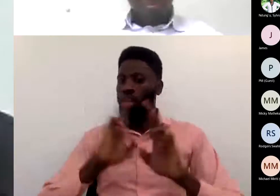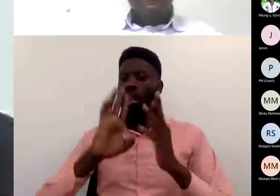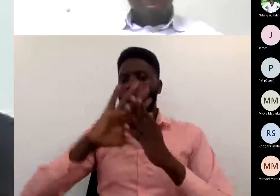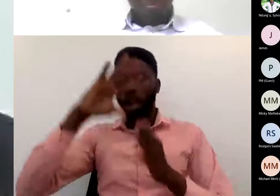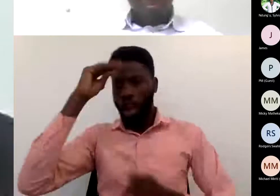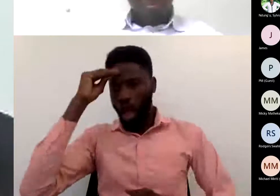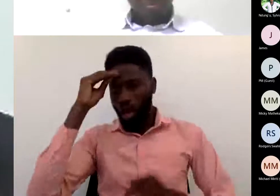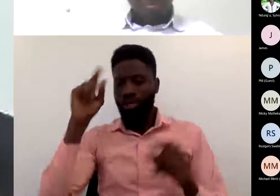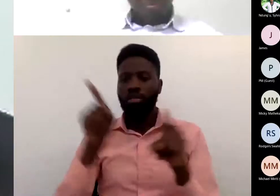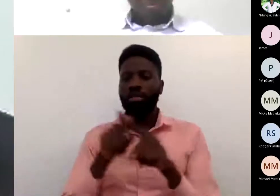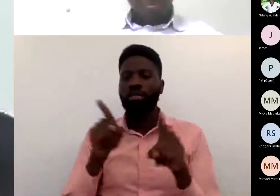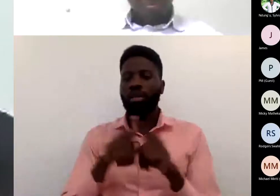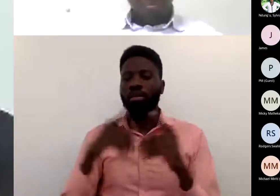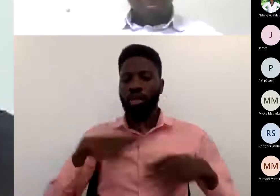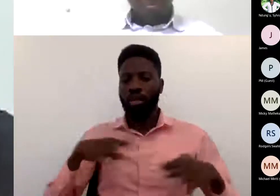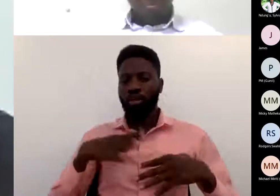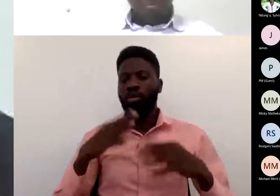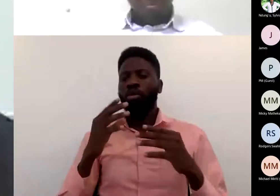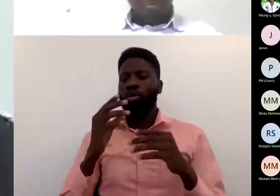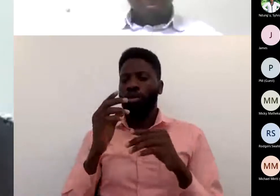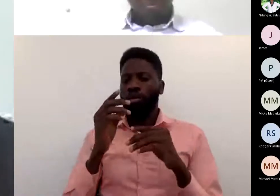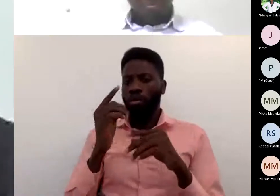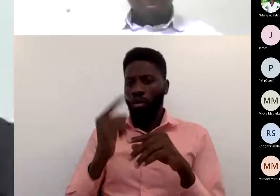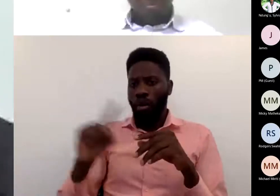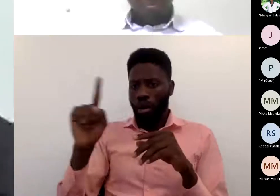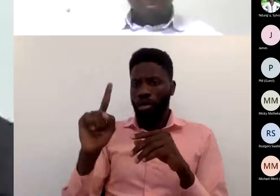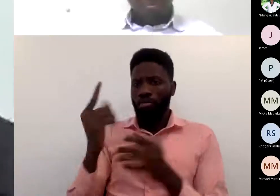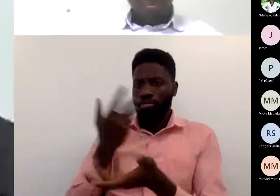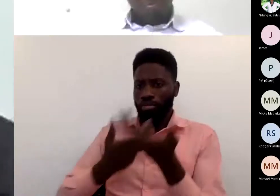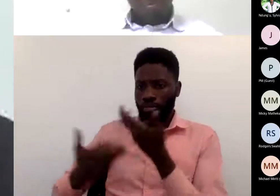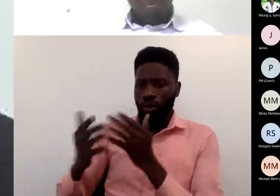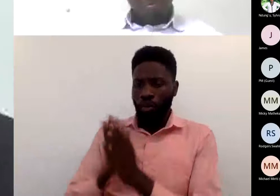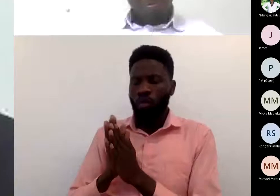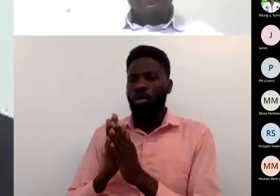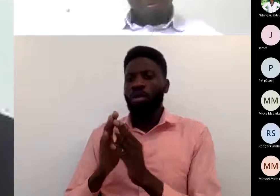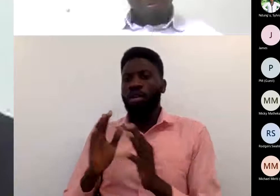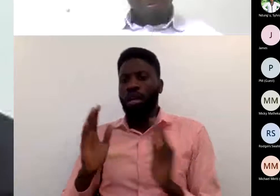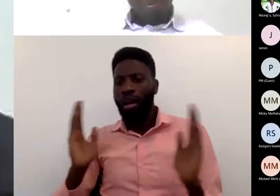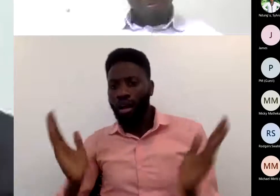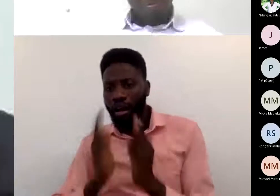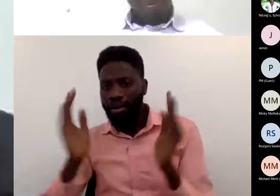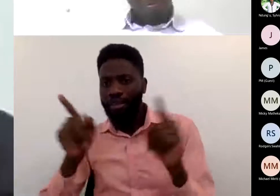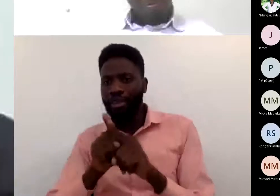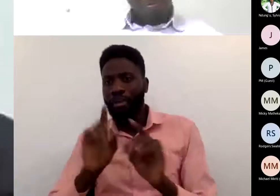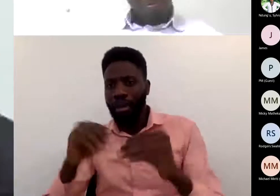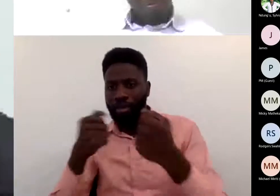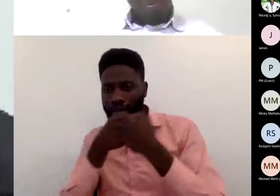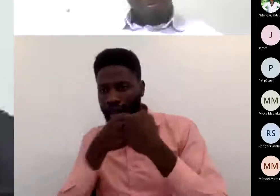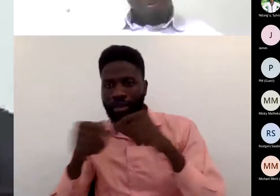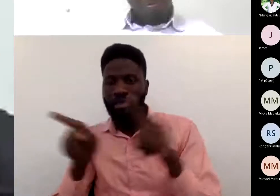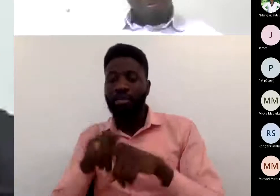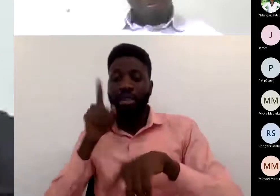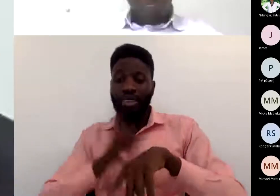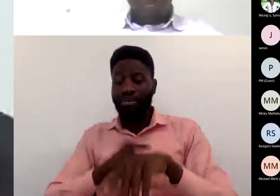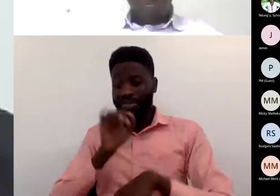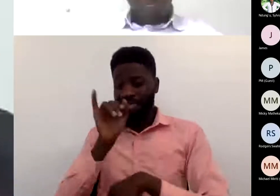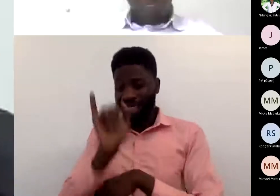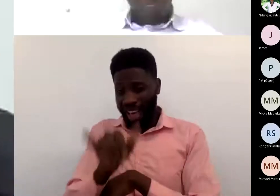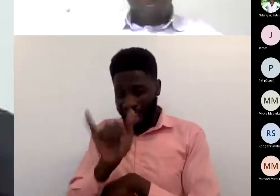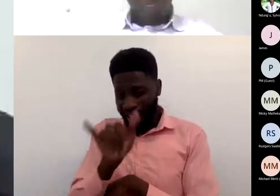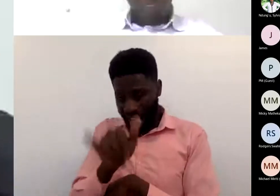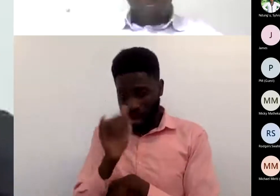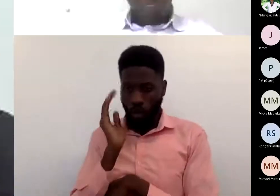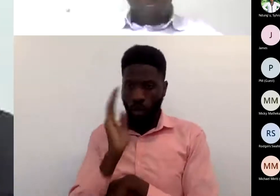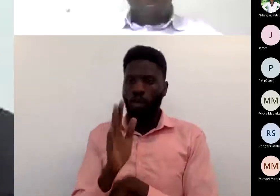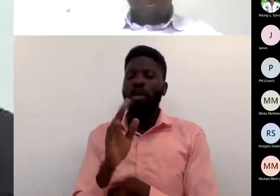right kind of people who will encourage but challenge you at the same time, then I feel that starts fueling that movement